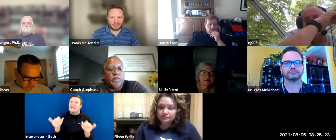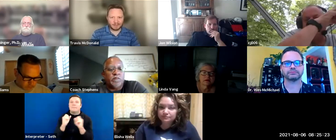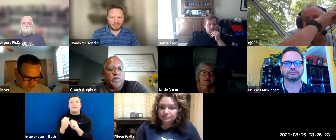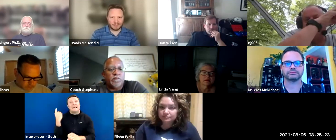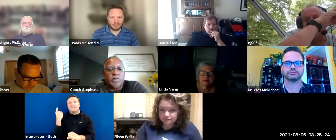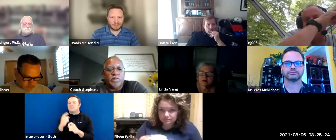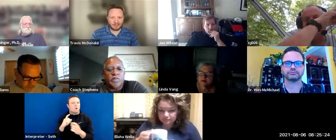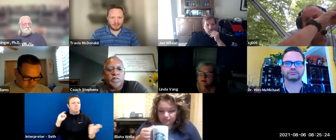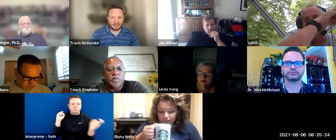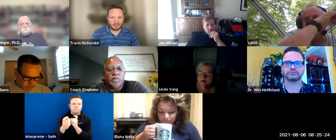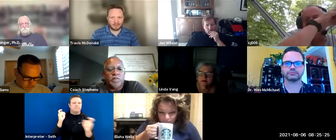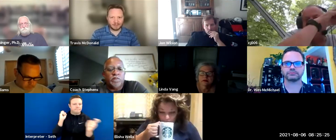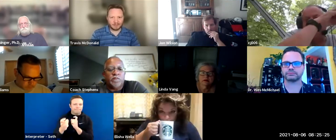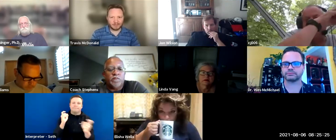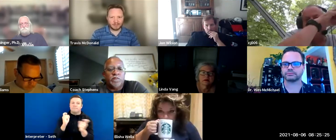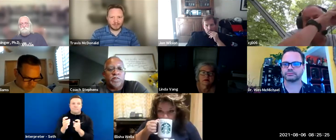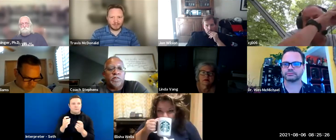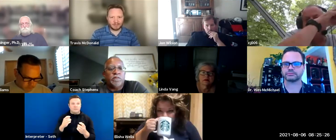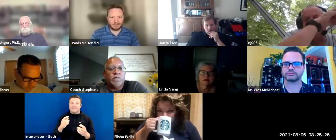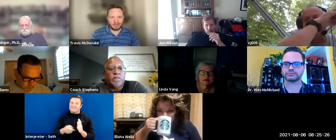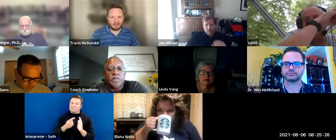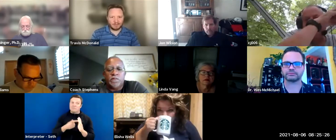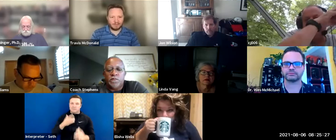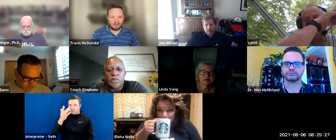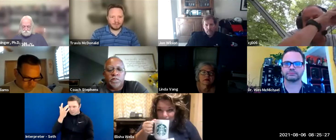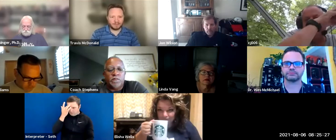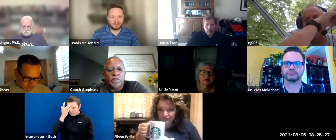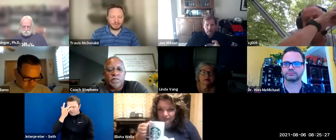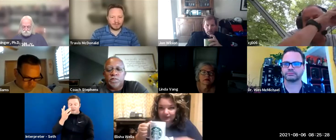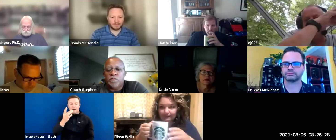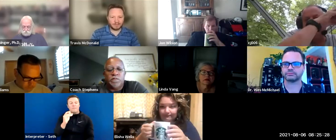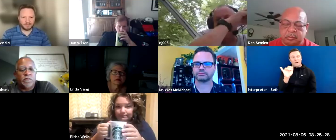It's, you know, it can drive you mad, but it also makes it a very